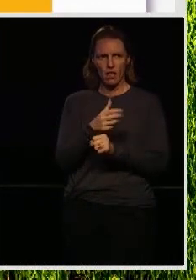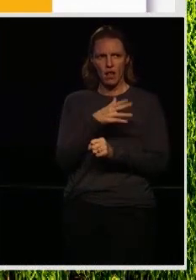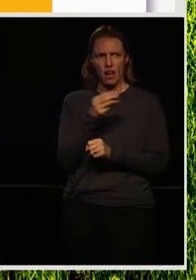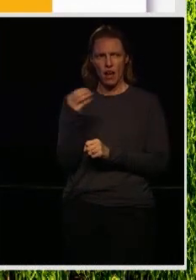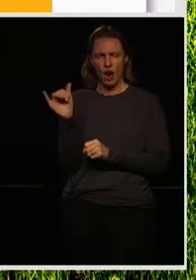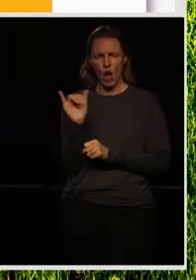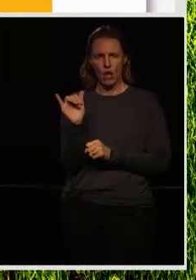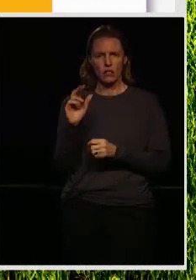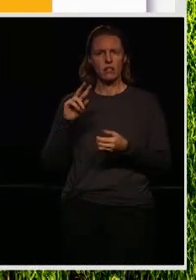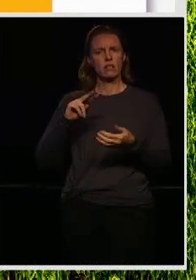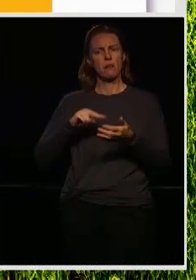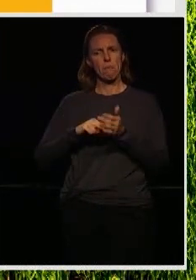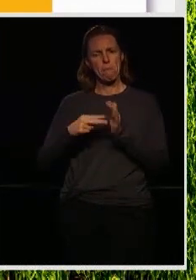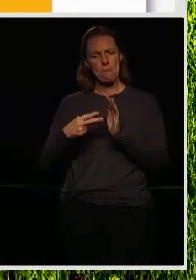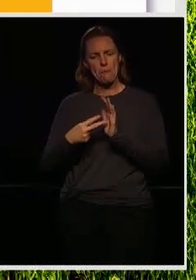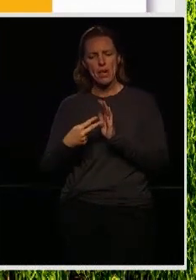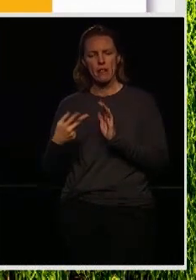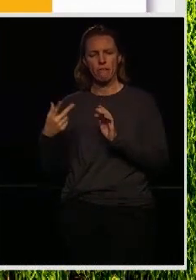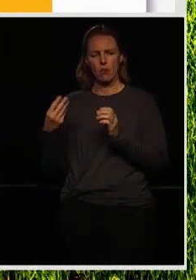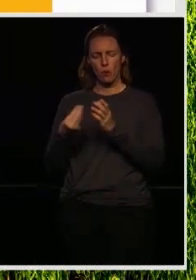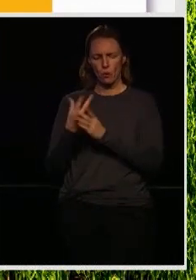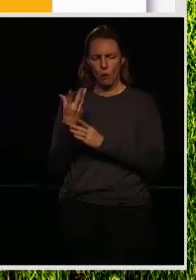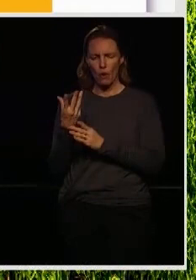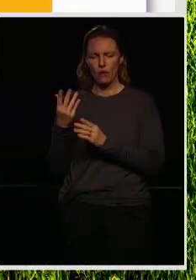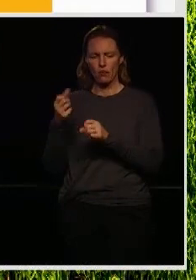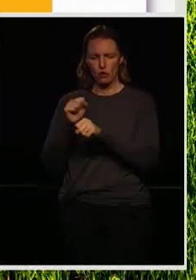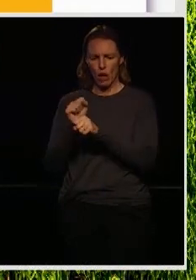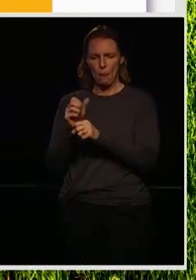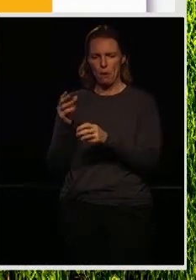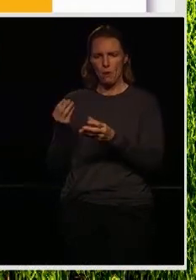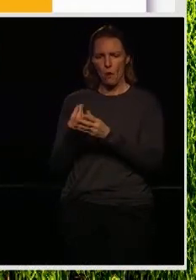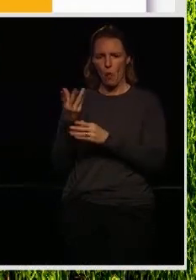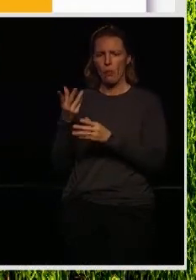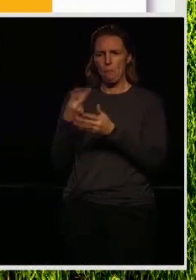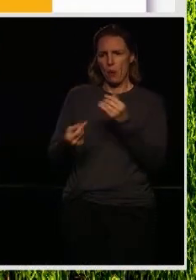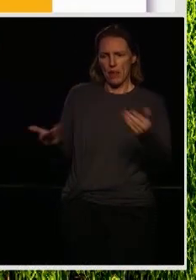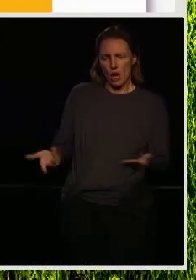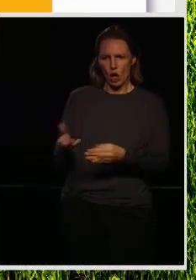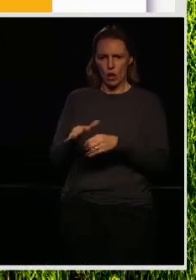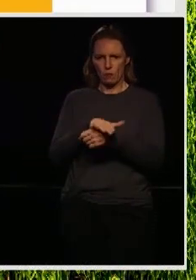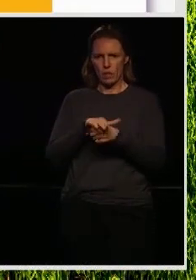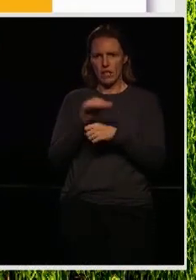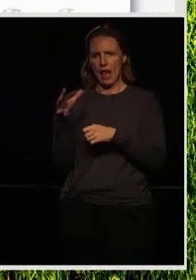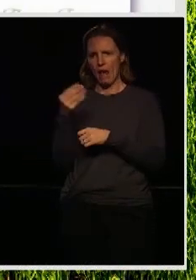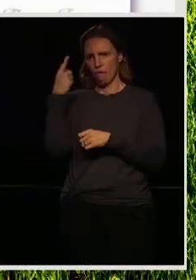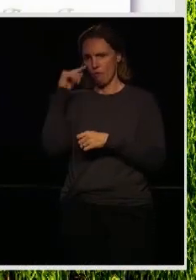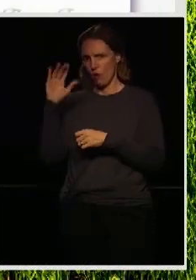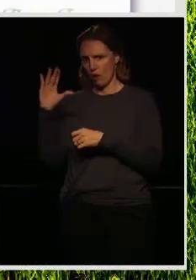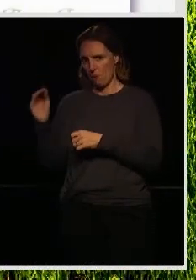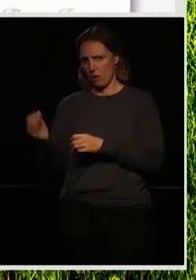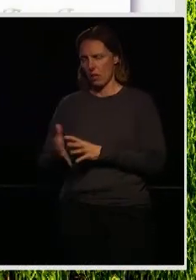also meaningful growth, job growth, both here in the region and for the company.